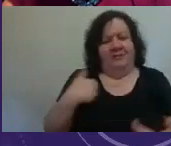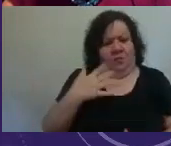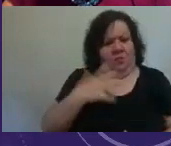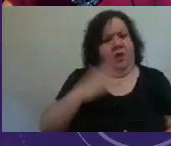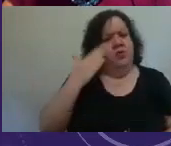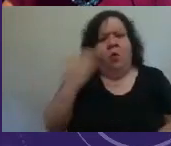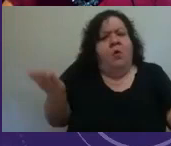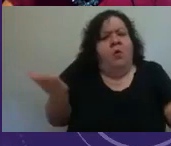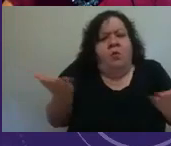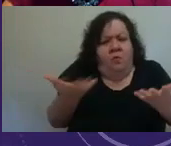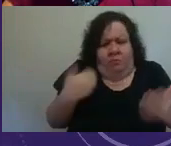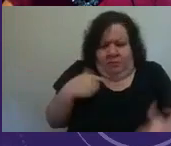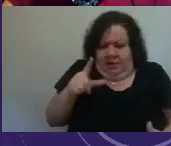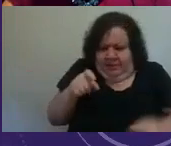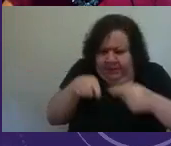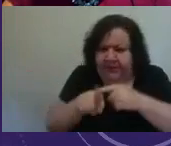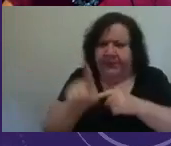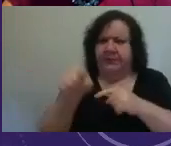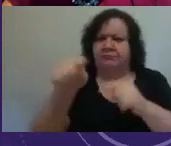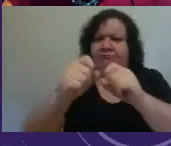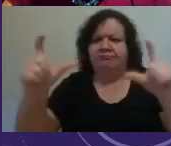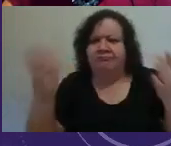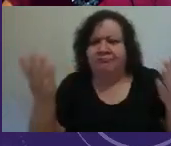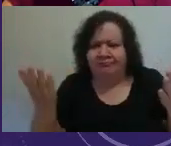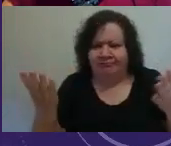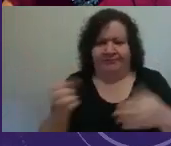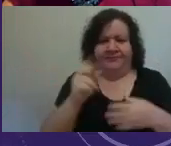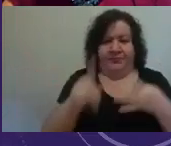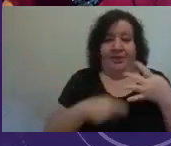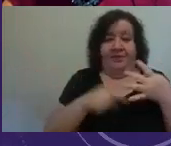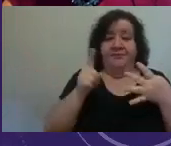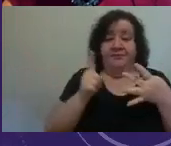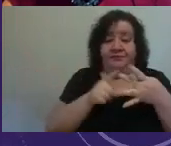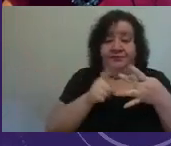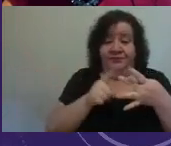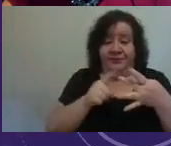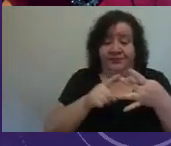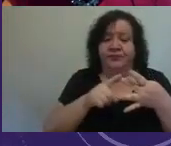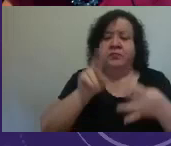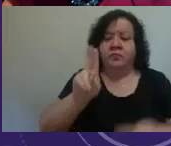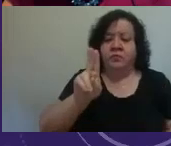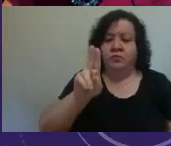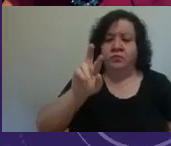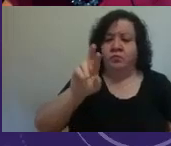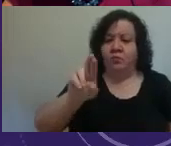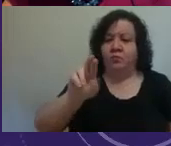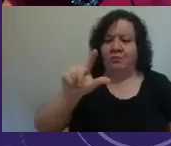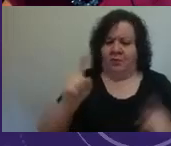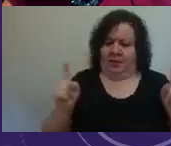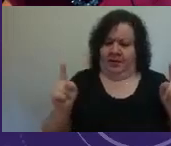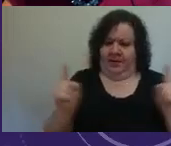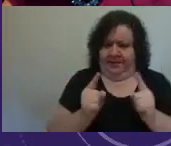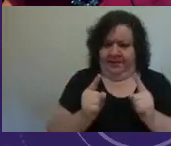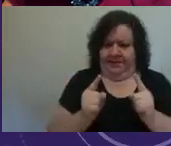to minimize the number of characters in the hyperlink. When I share a post on any social